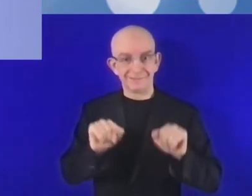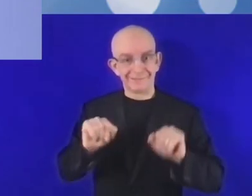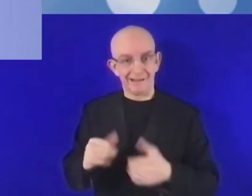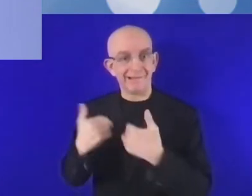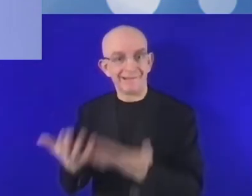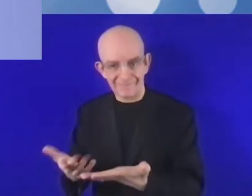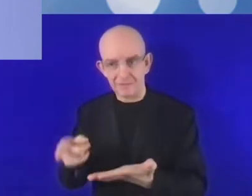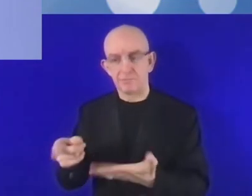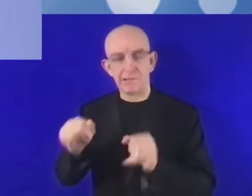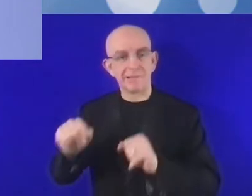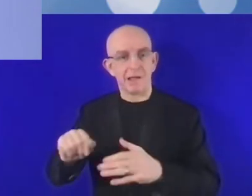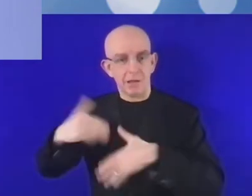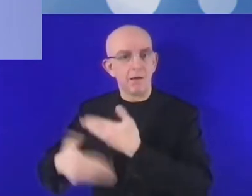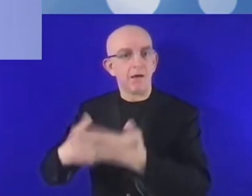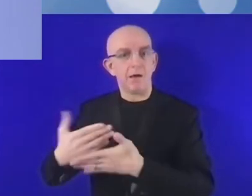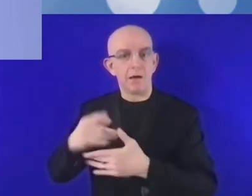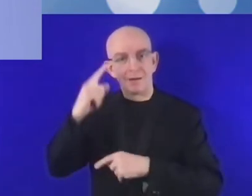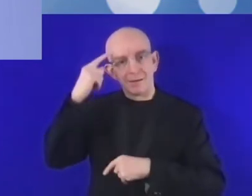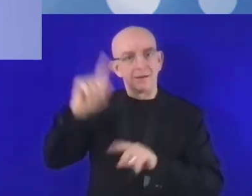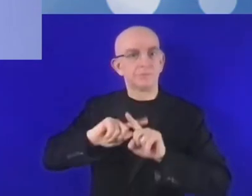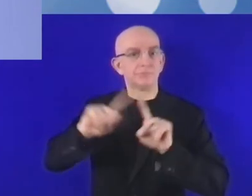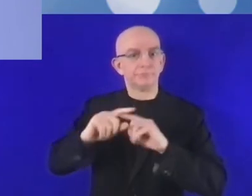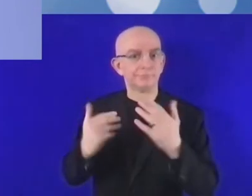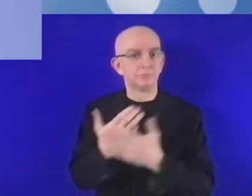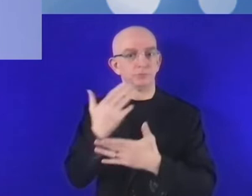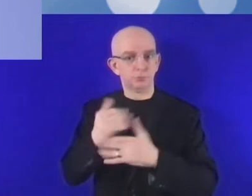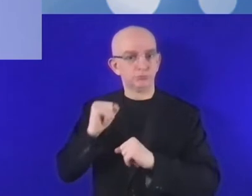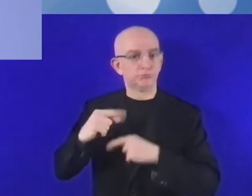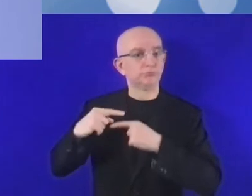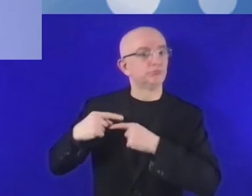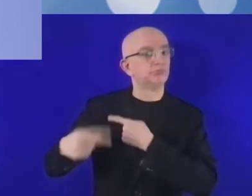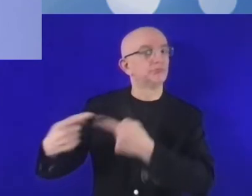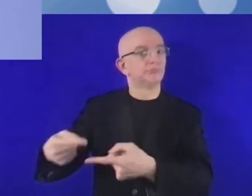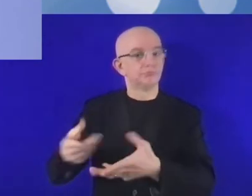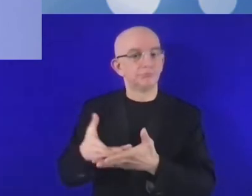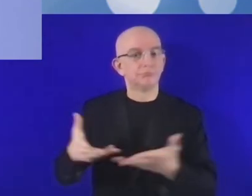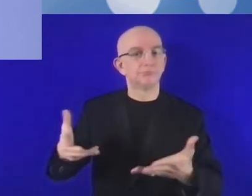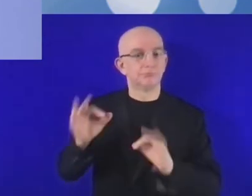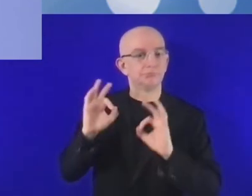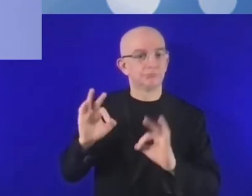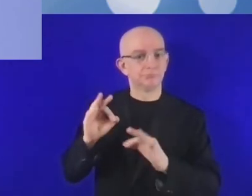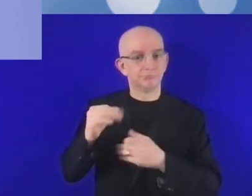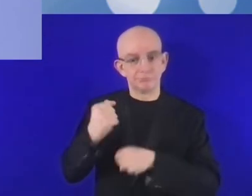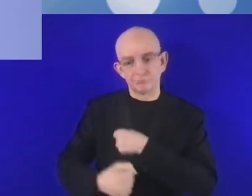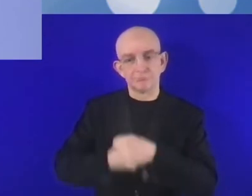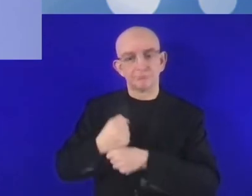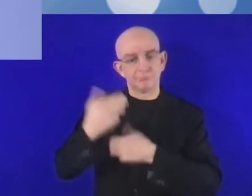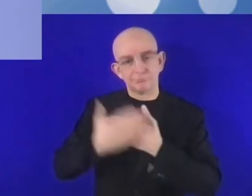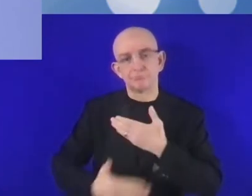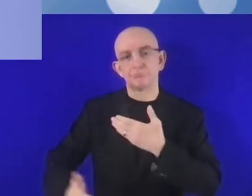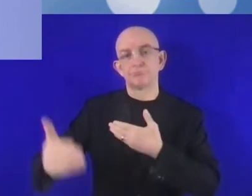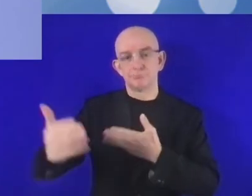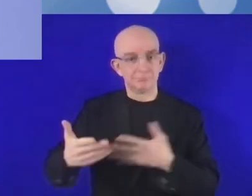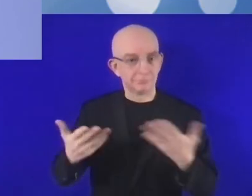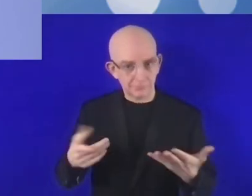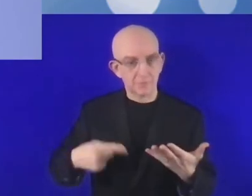investment needs in the years to come and the eu still under invest the ict sector in comparison